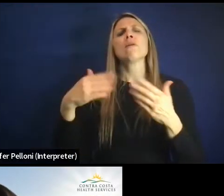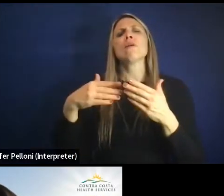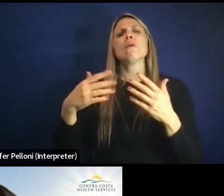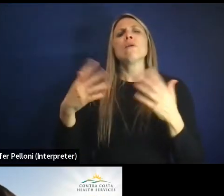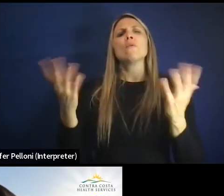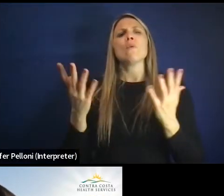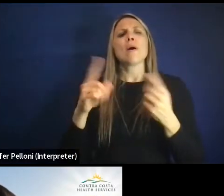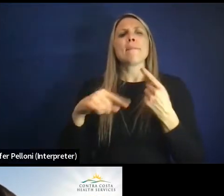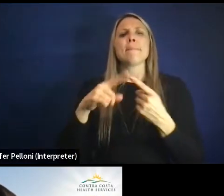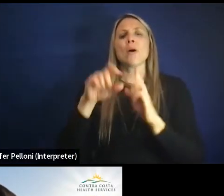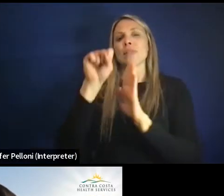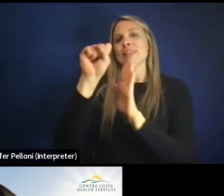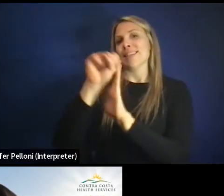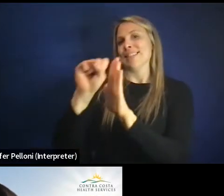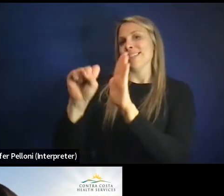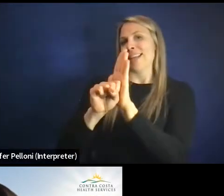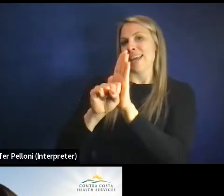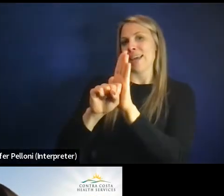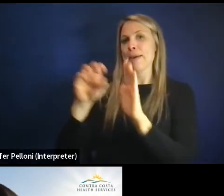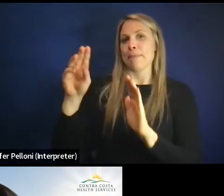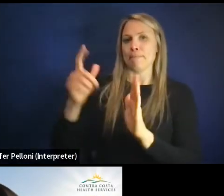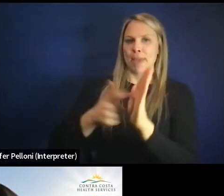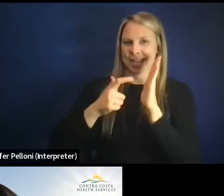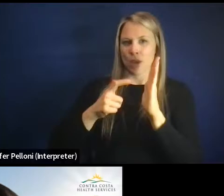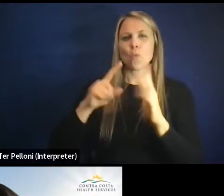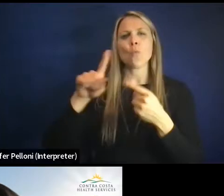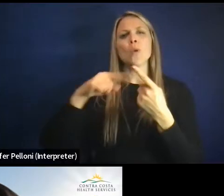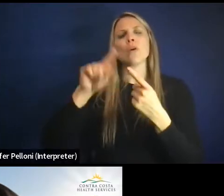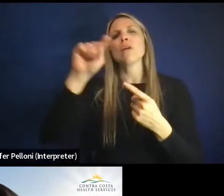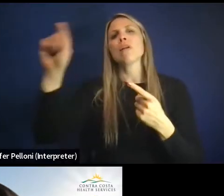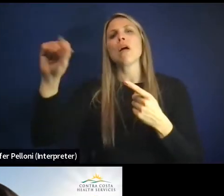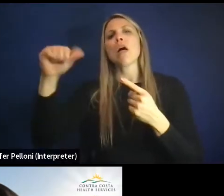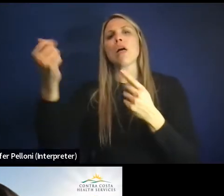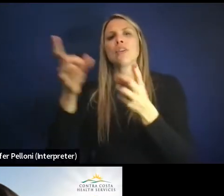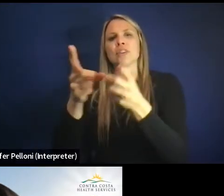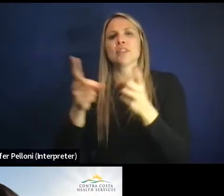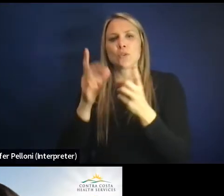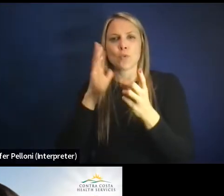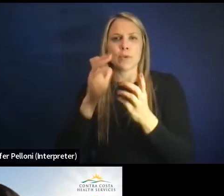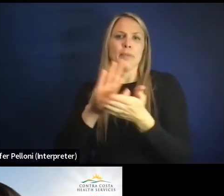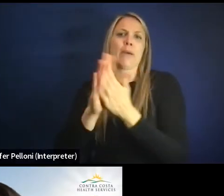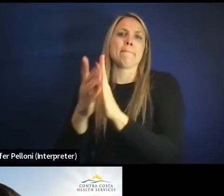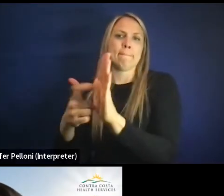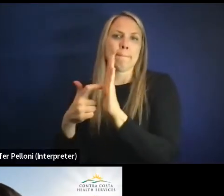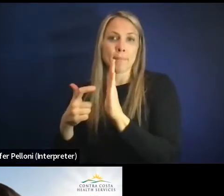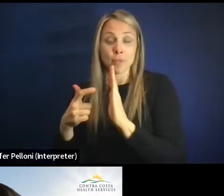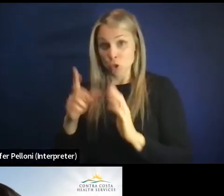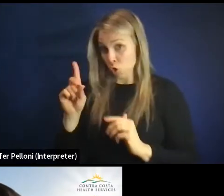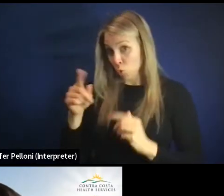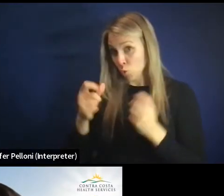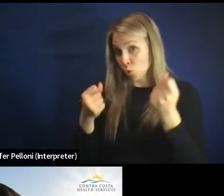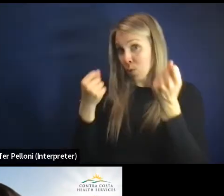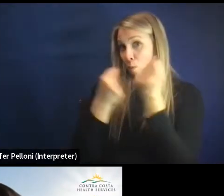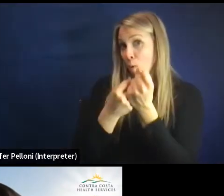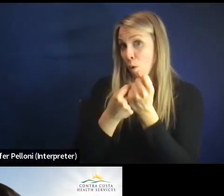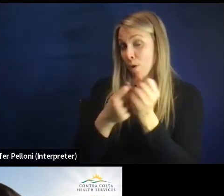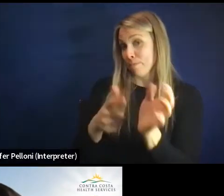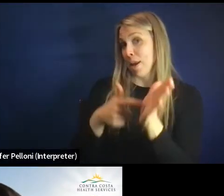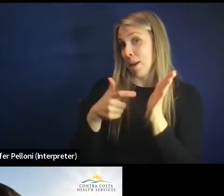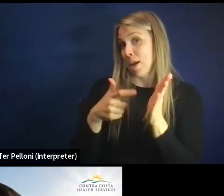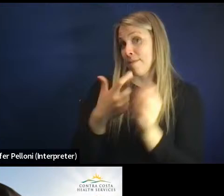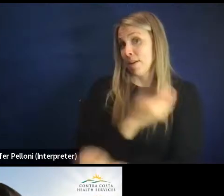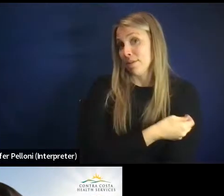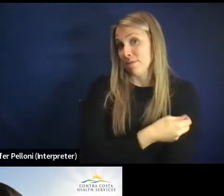the state mandate? When will it roll out for the other districts where this will be mandatory? And do you support a mandate